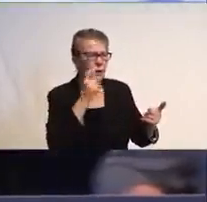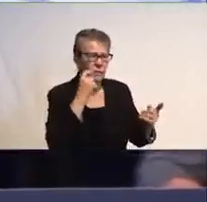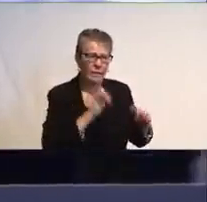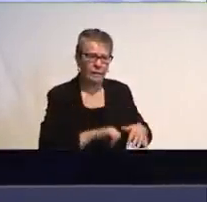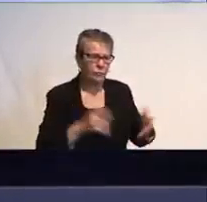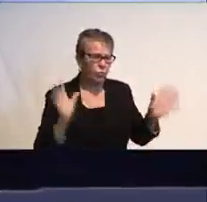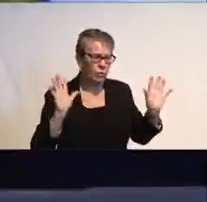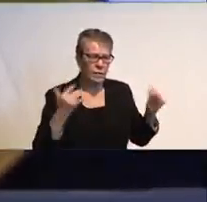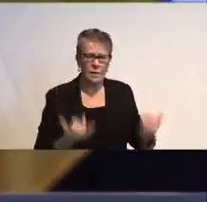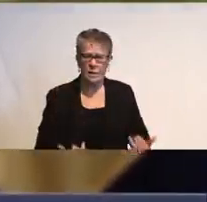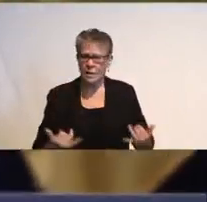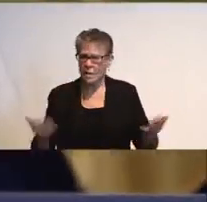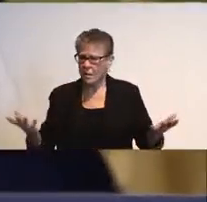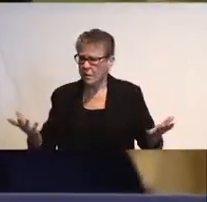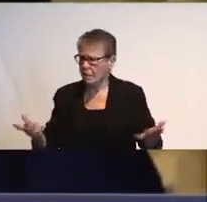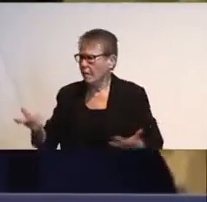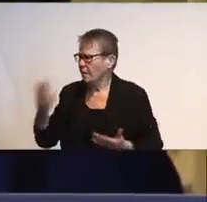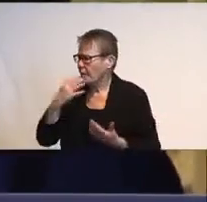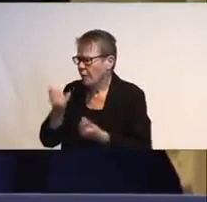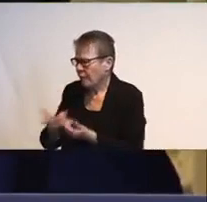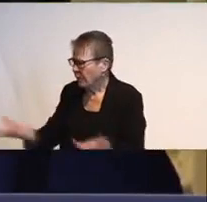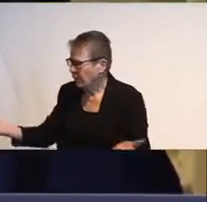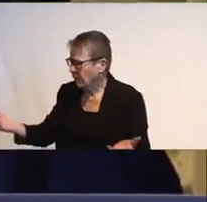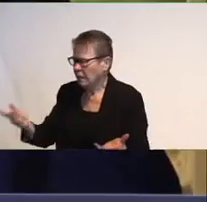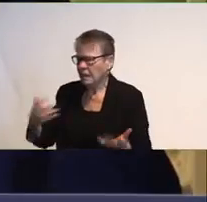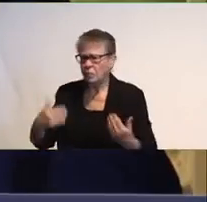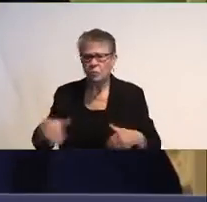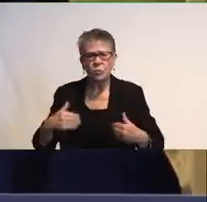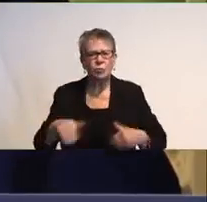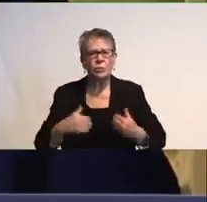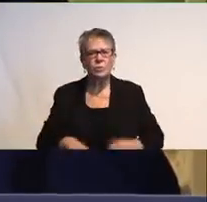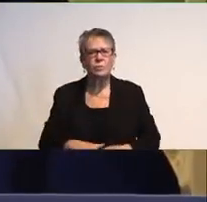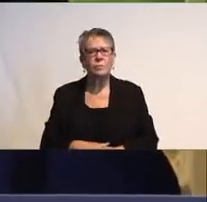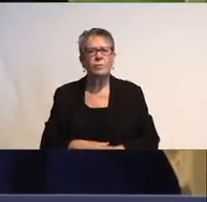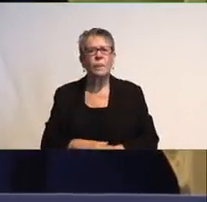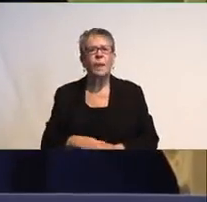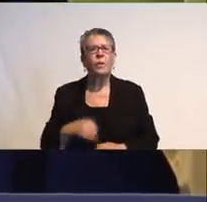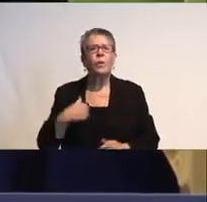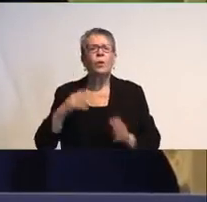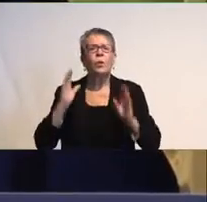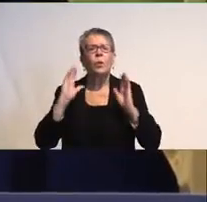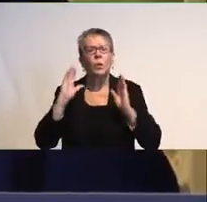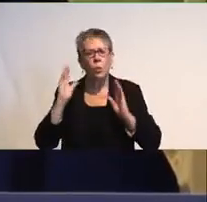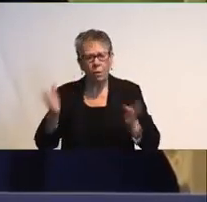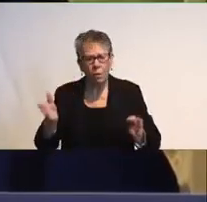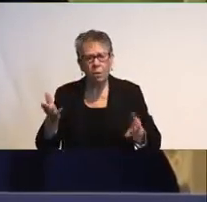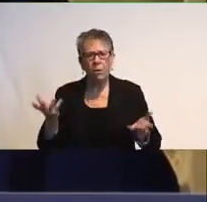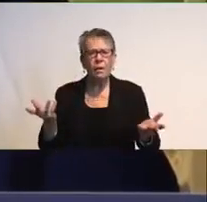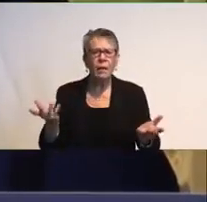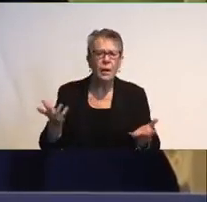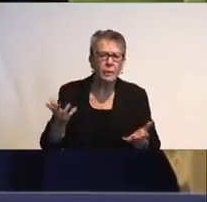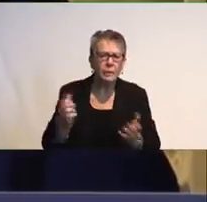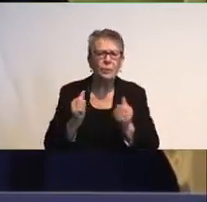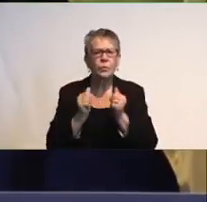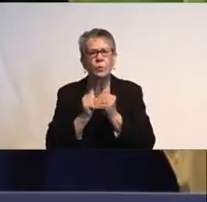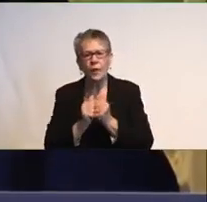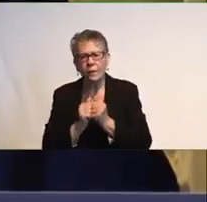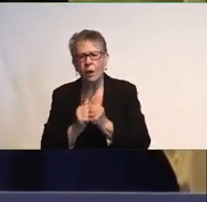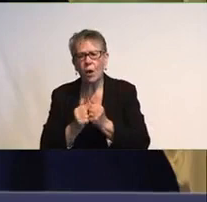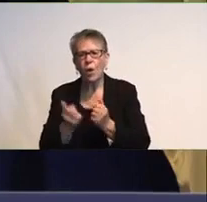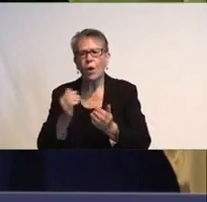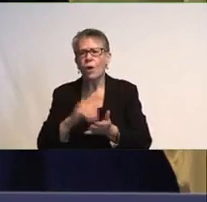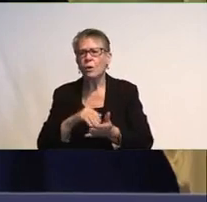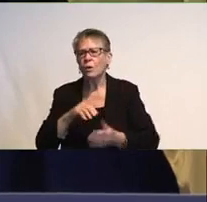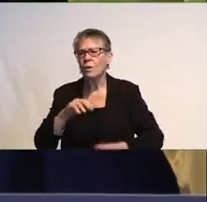and thanks for everything you're doing. Again, we will be together, again, unless you hear otherwise, on